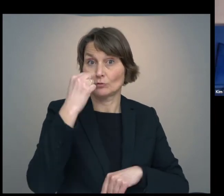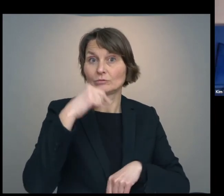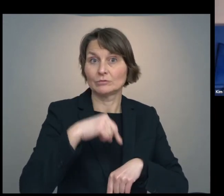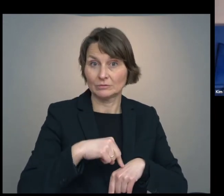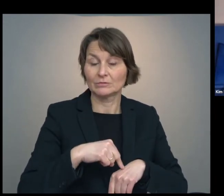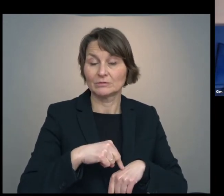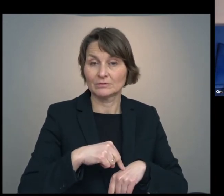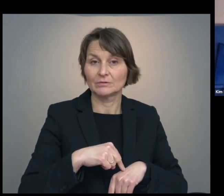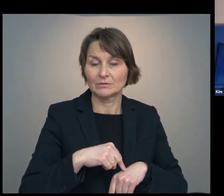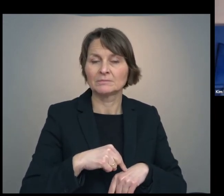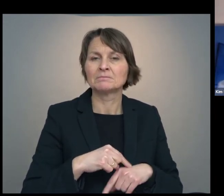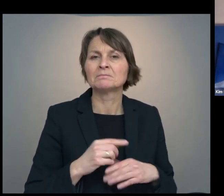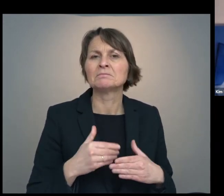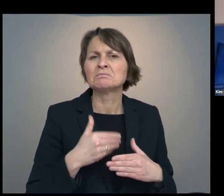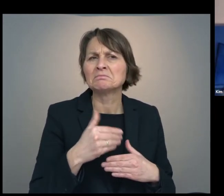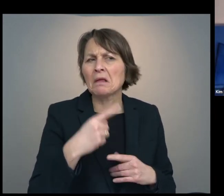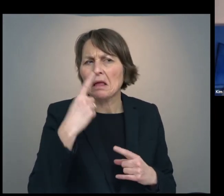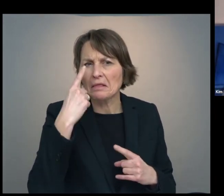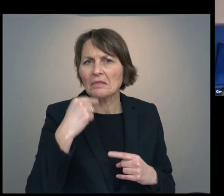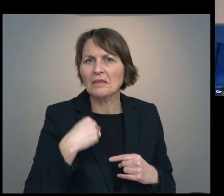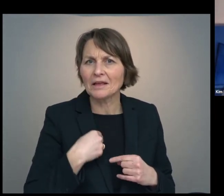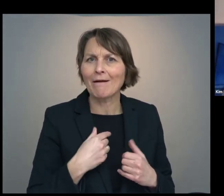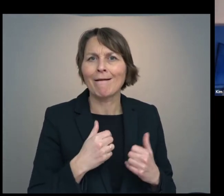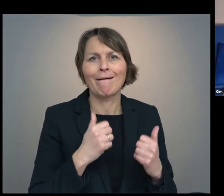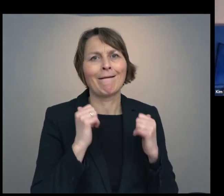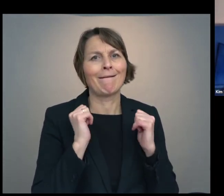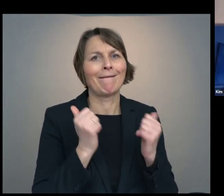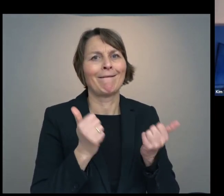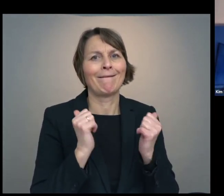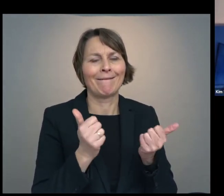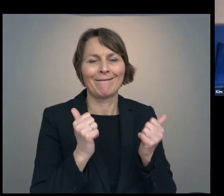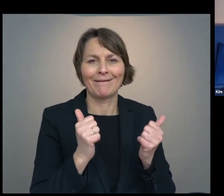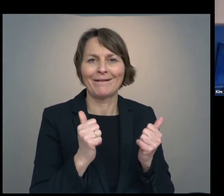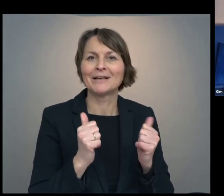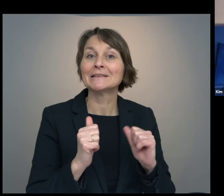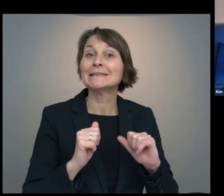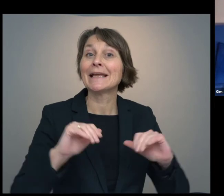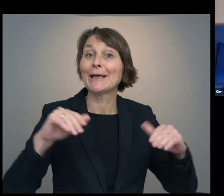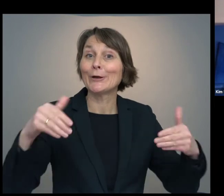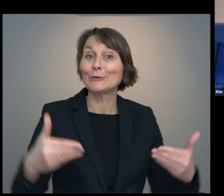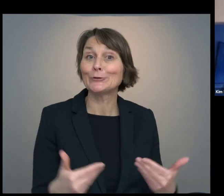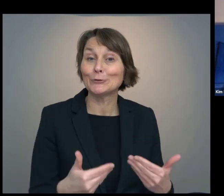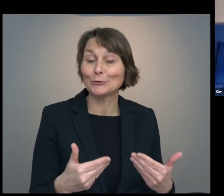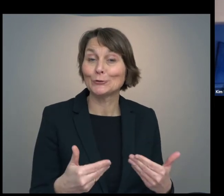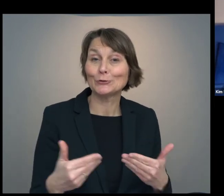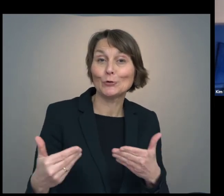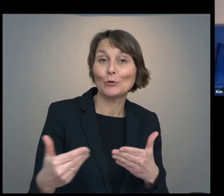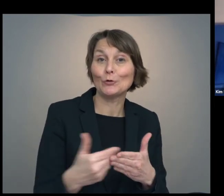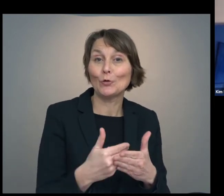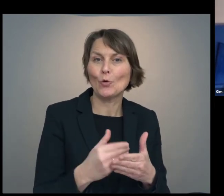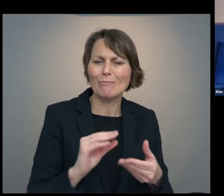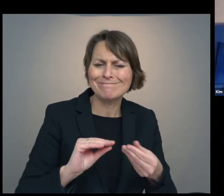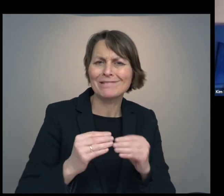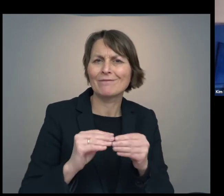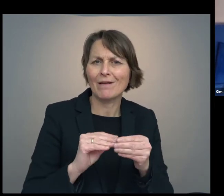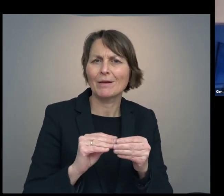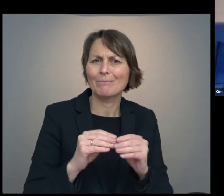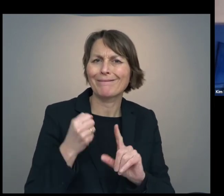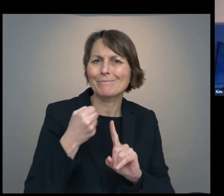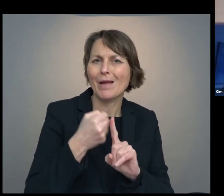one after this very first one is, I believe, a really great one, because we will be introducing the